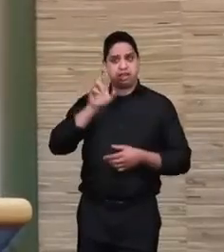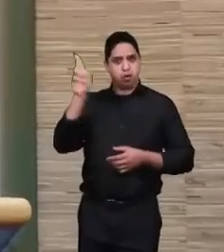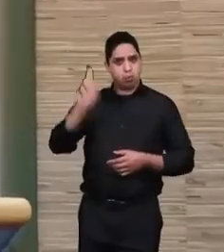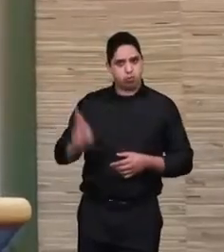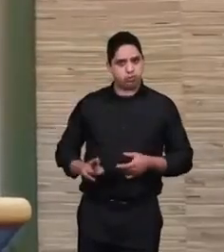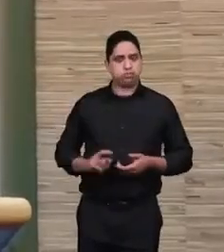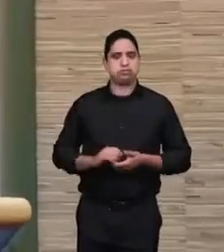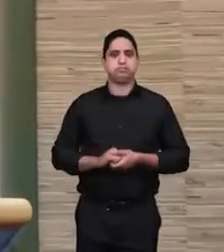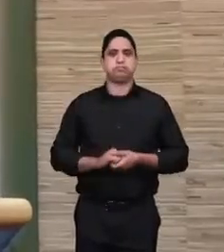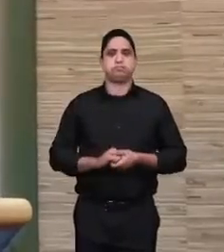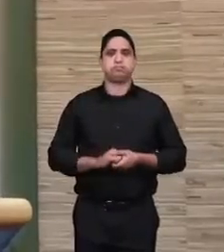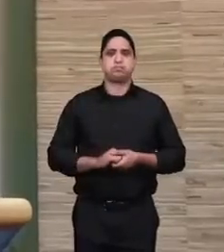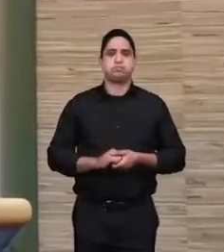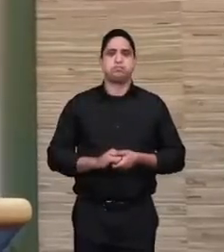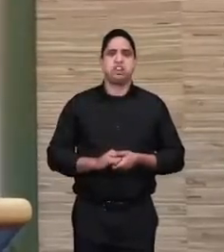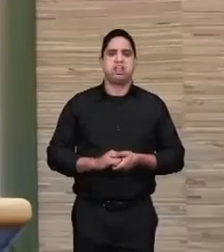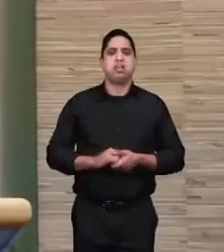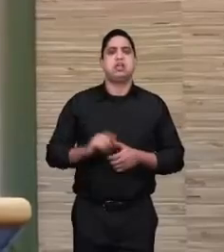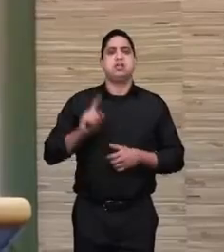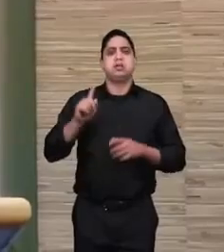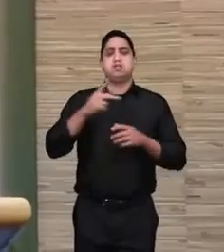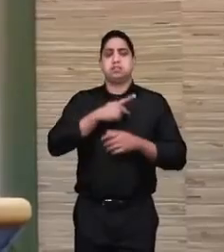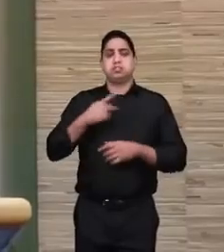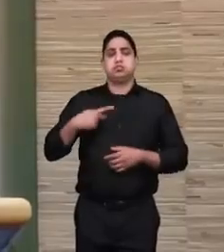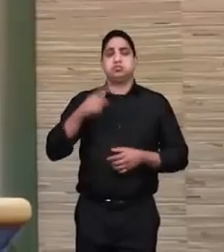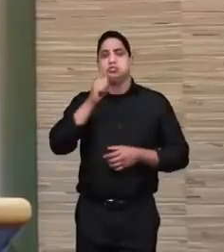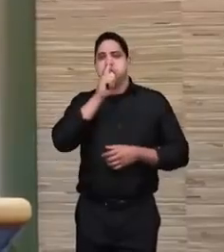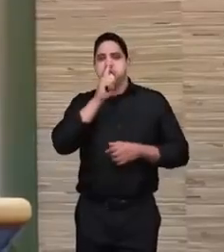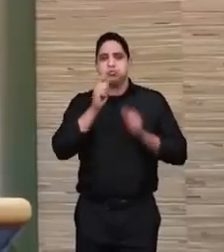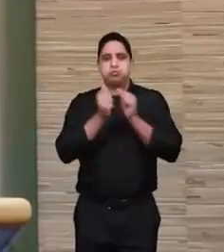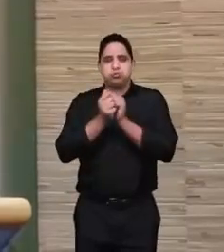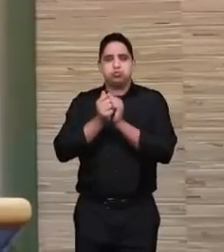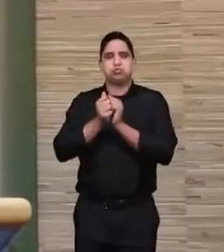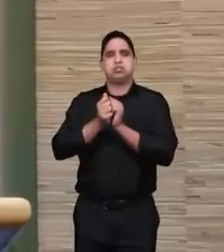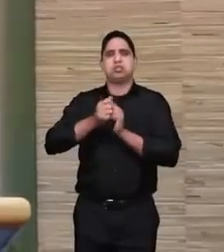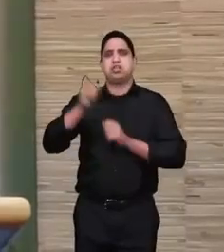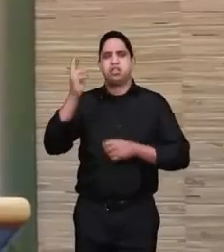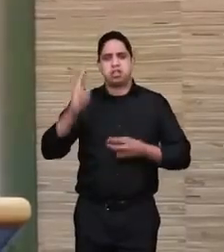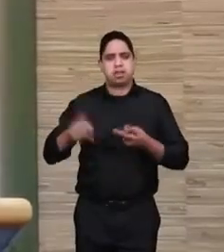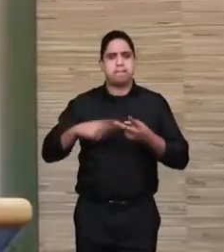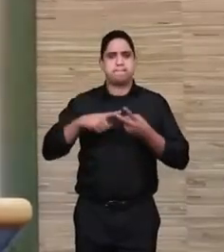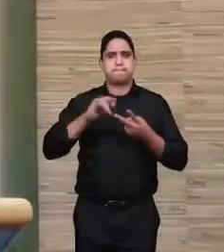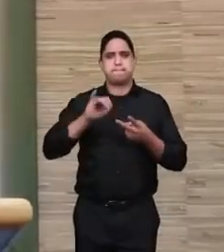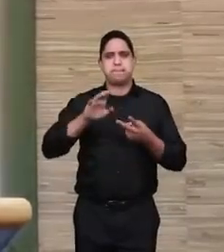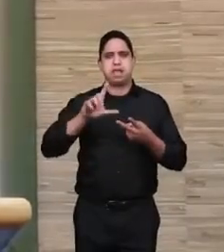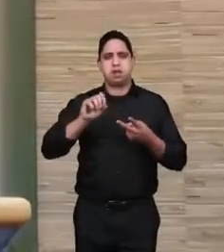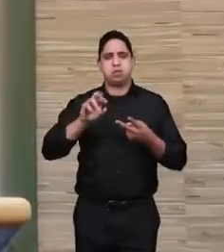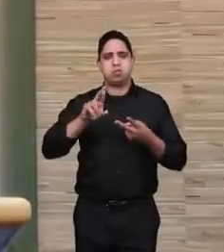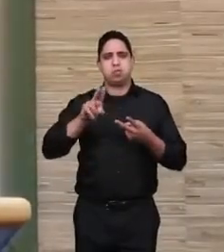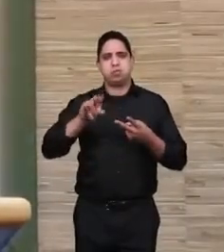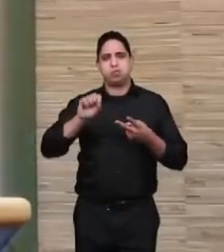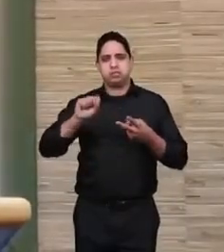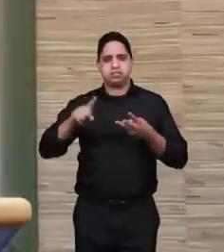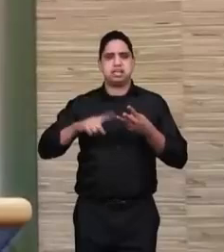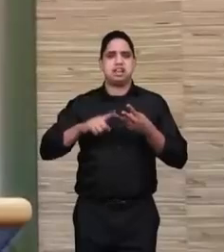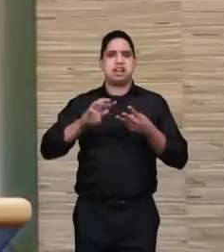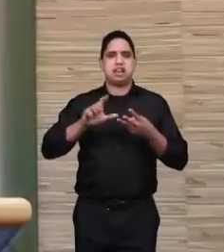Gilson. From Russia, Ukraine, Moldova, Belarus, Latvia,